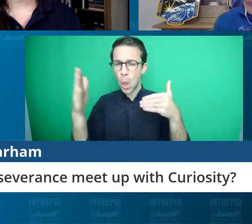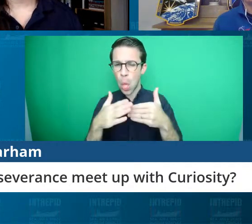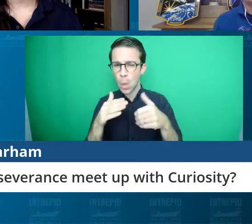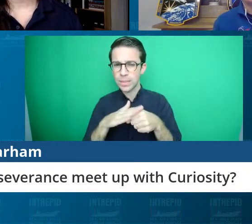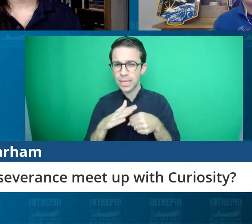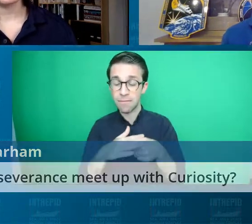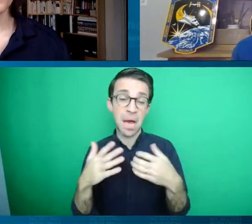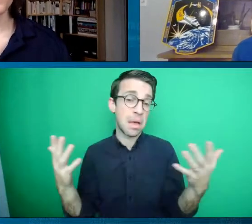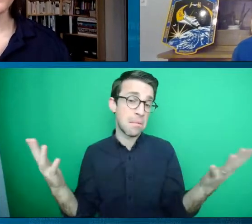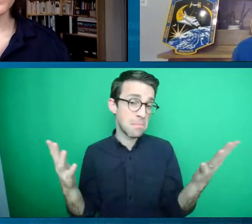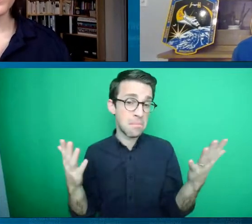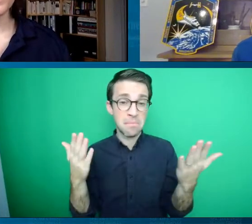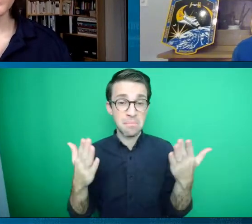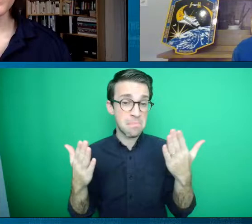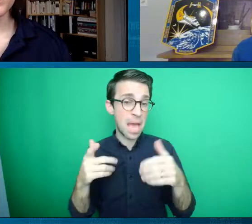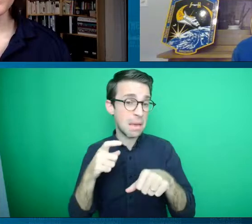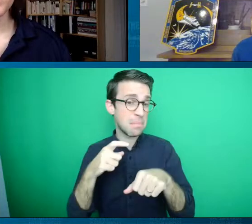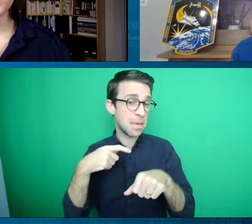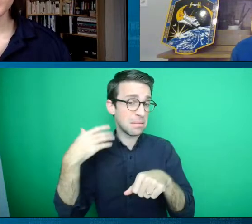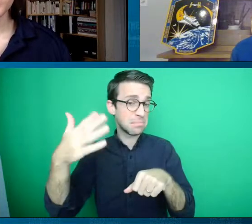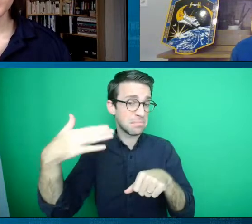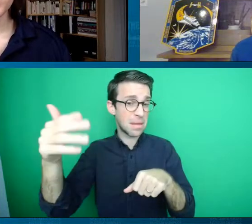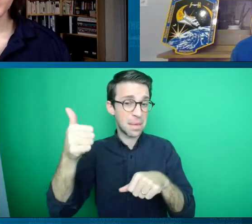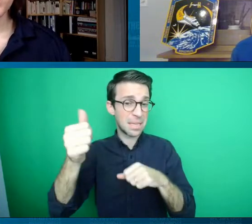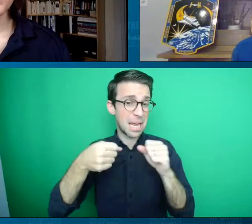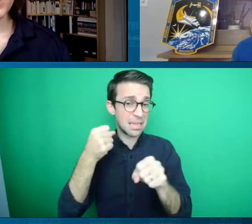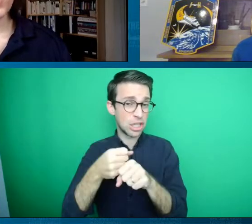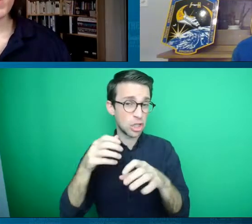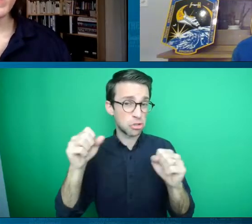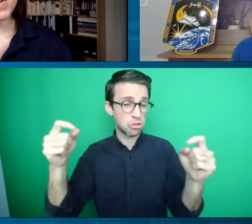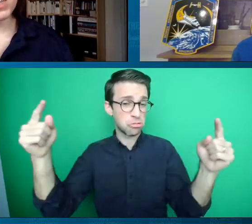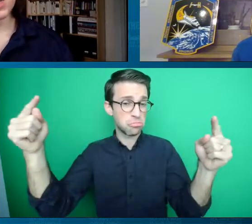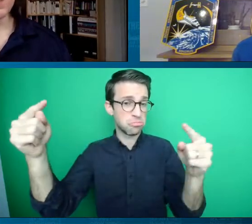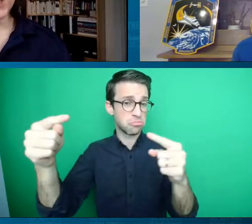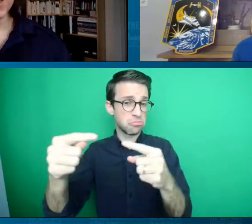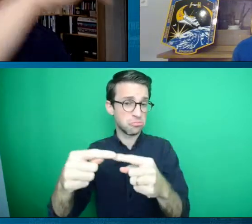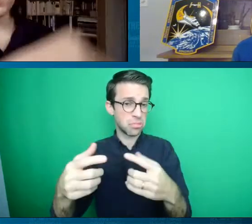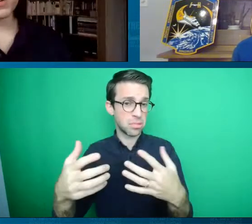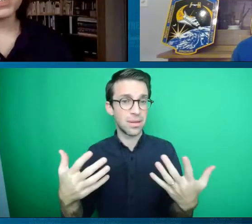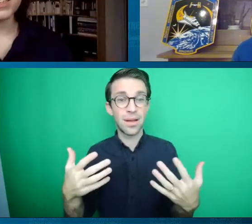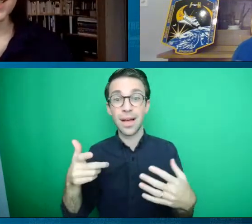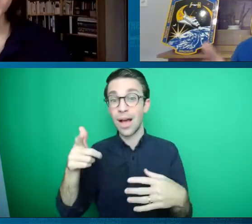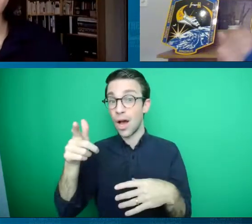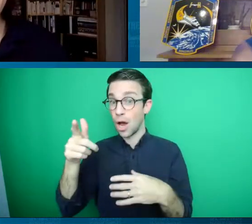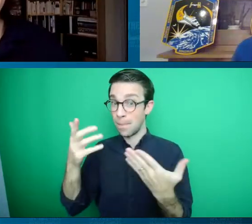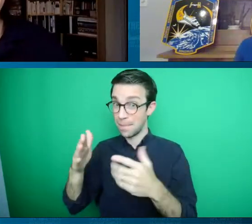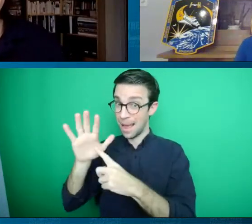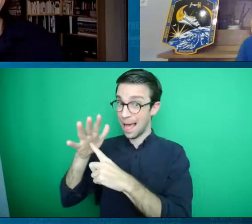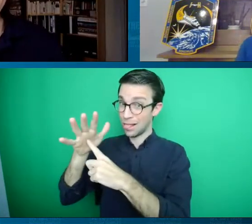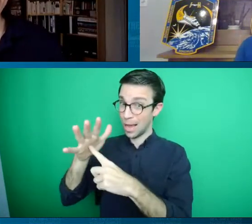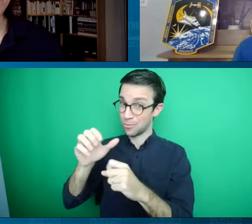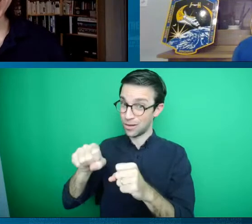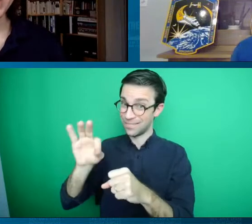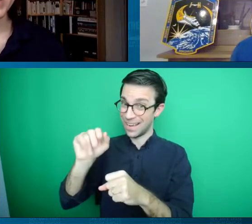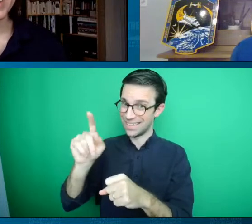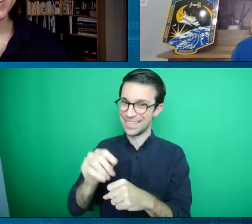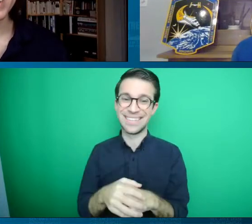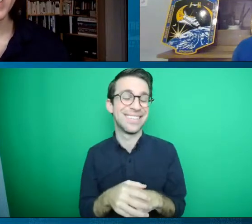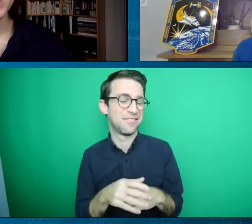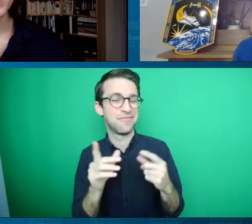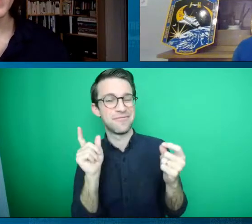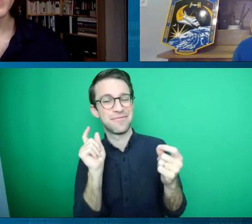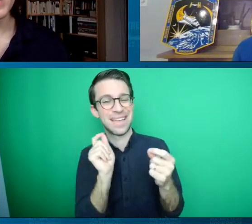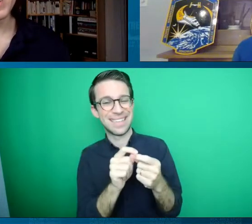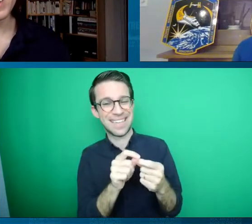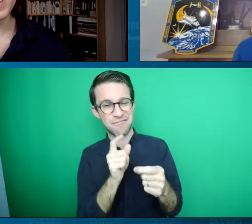good distance. And over a decade or so, they could probably drive that far. Or maybe that helicopter can go find. Yeah, exactly. I mean,